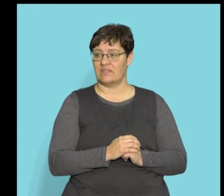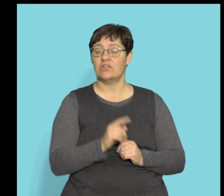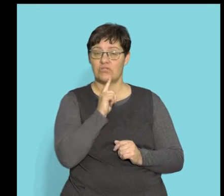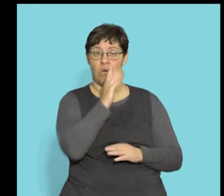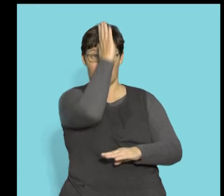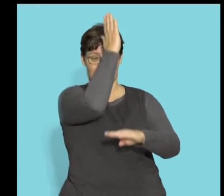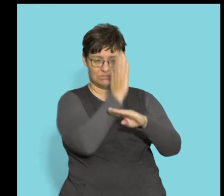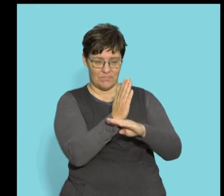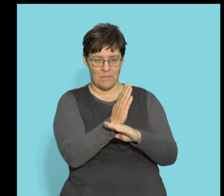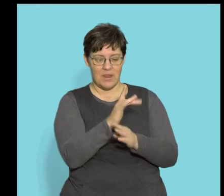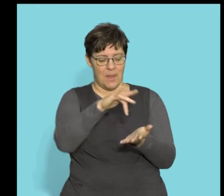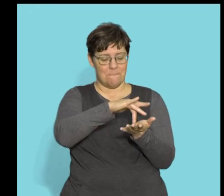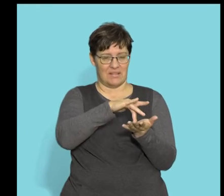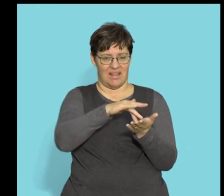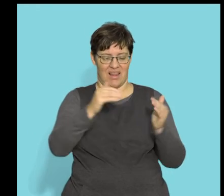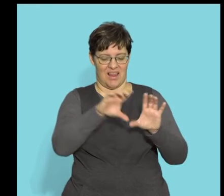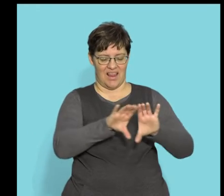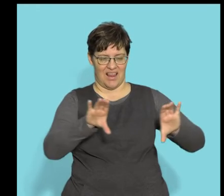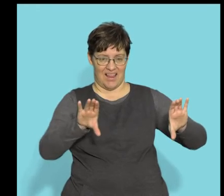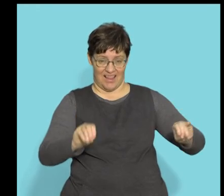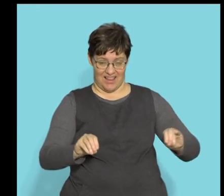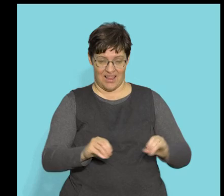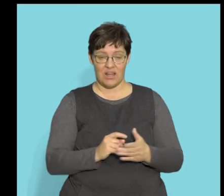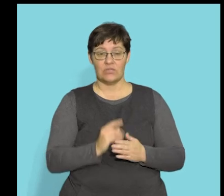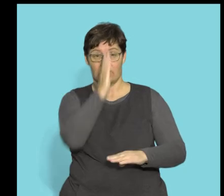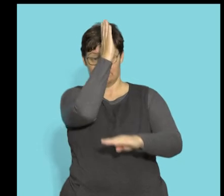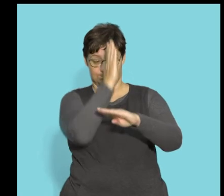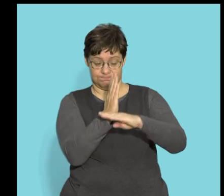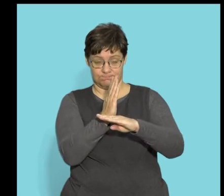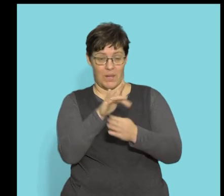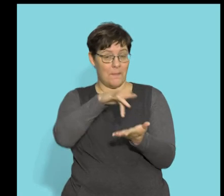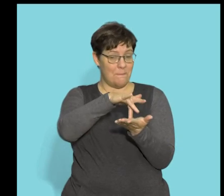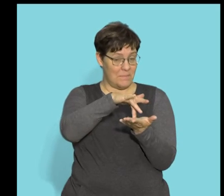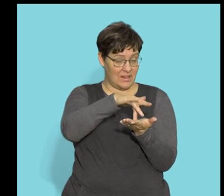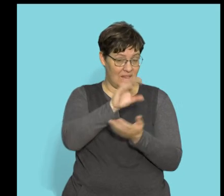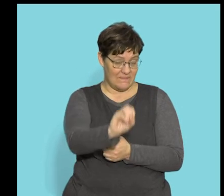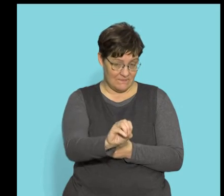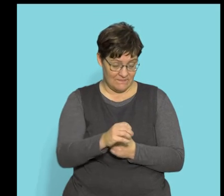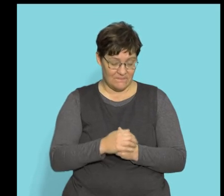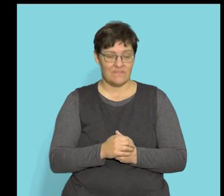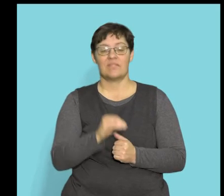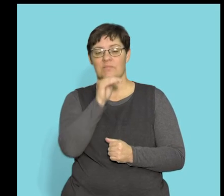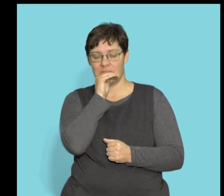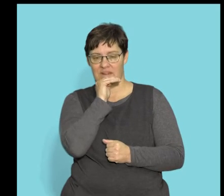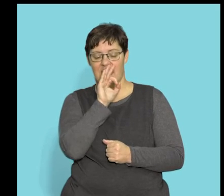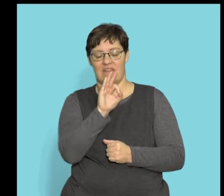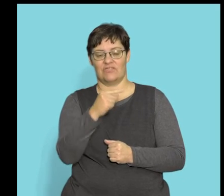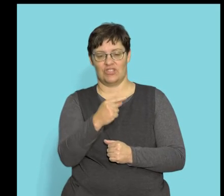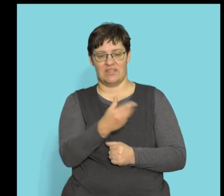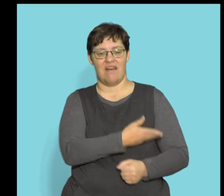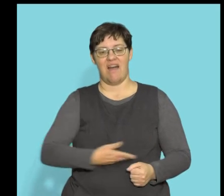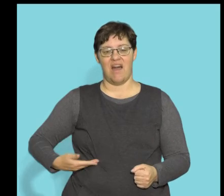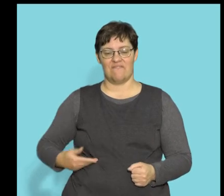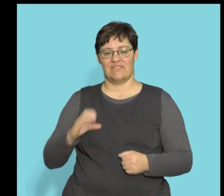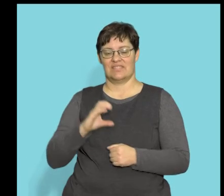will occur in the middle of the rectangle. So if the perpendicular height's in the middle of the rectangle, that means that FG